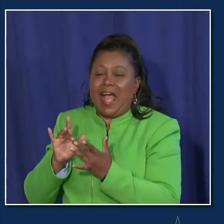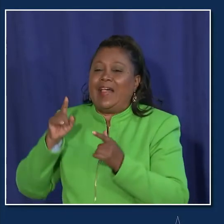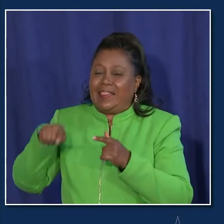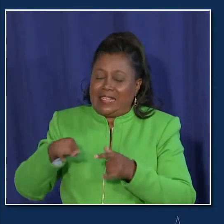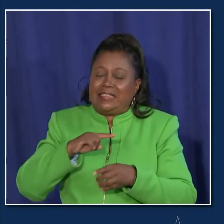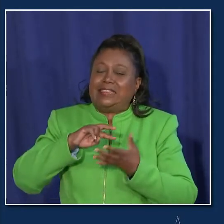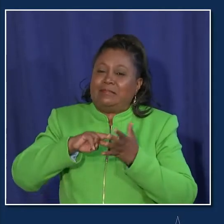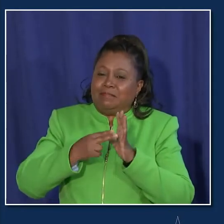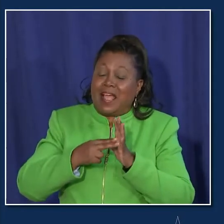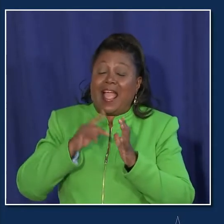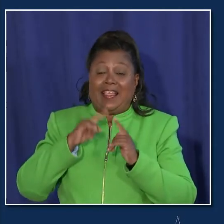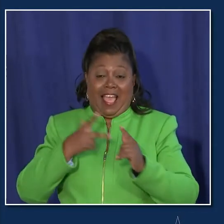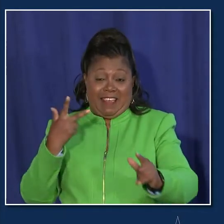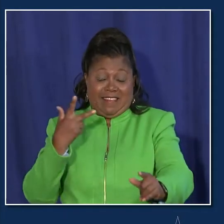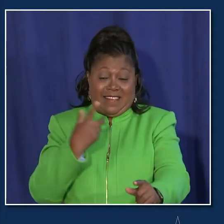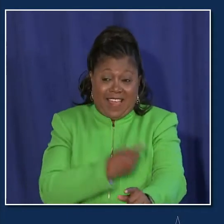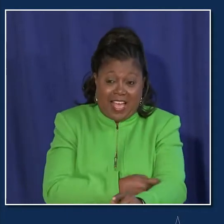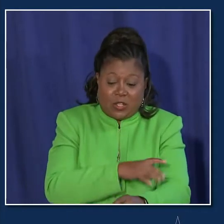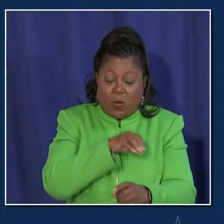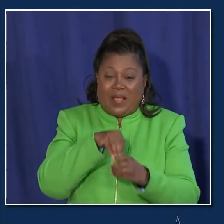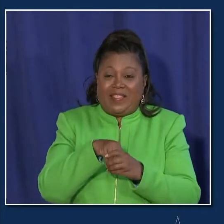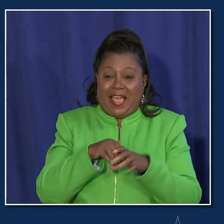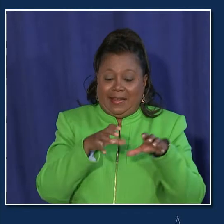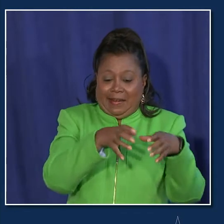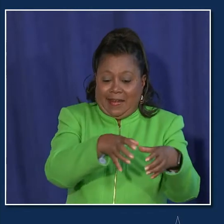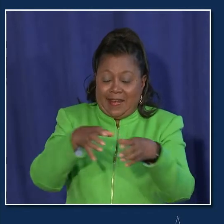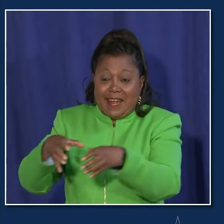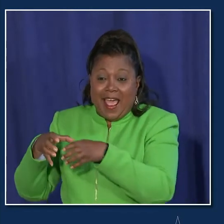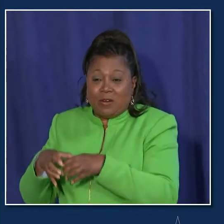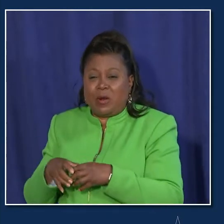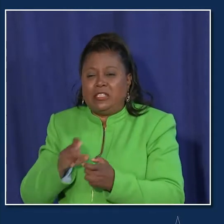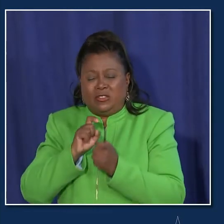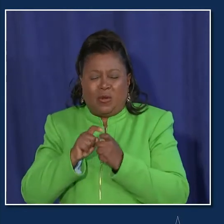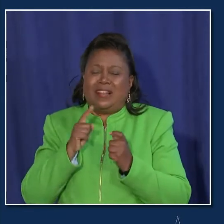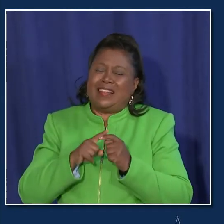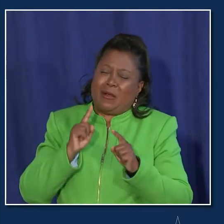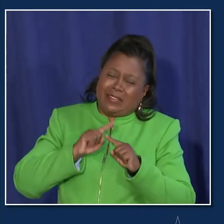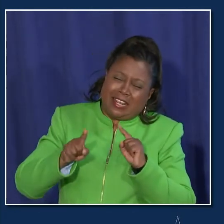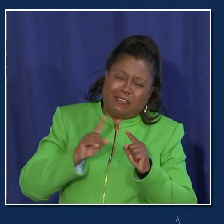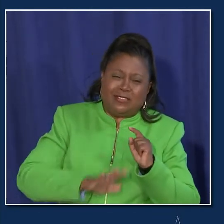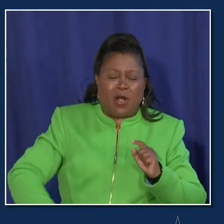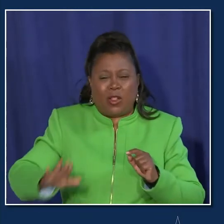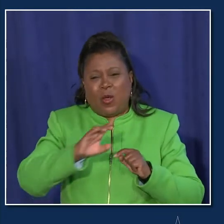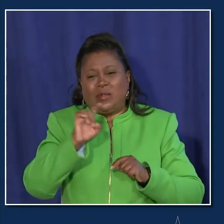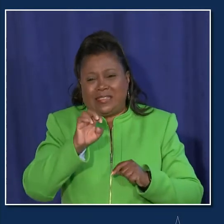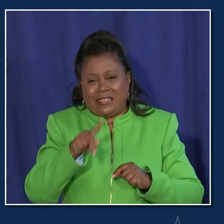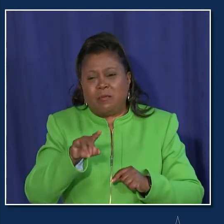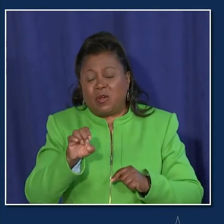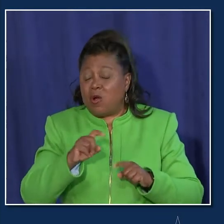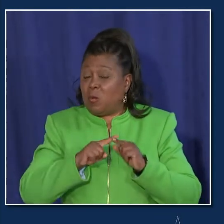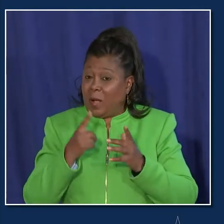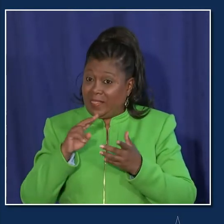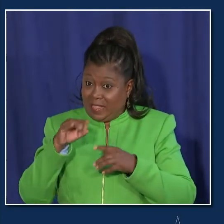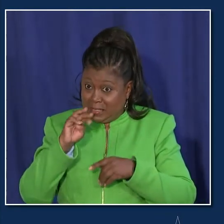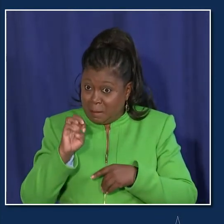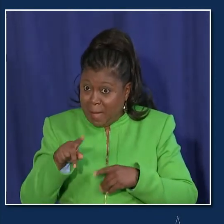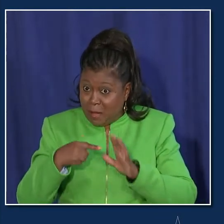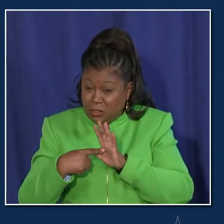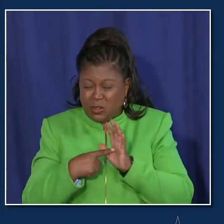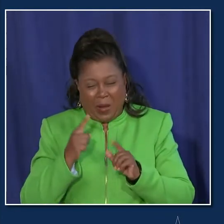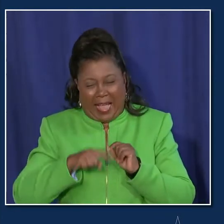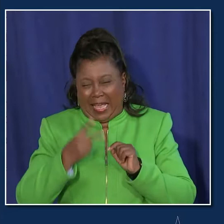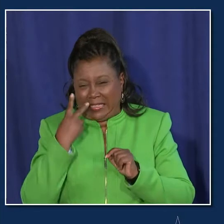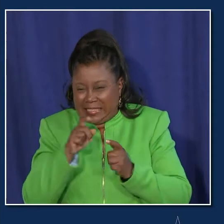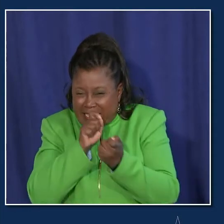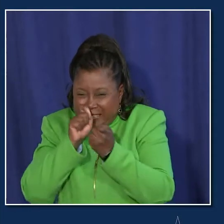is about vaccinating within networks. And so certainly there are differences across zip codes, but what this map is showing you, I know you can't